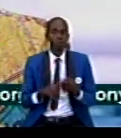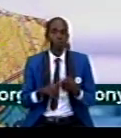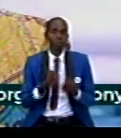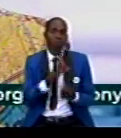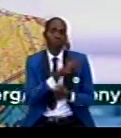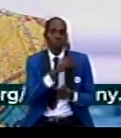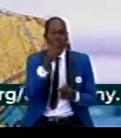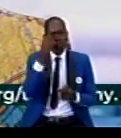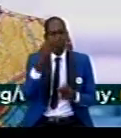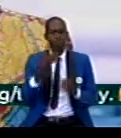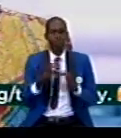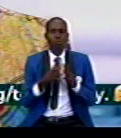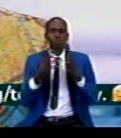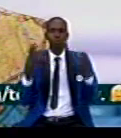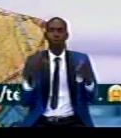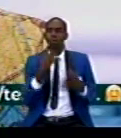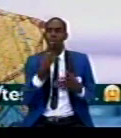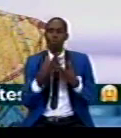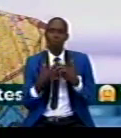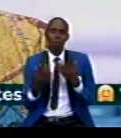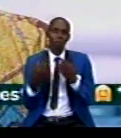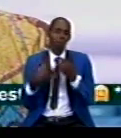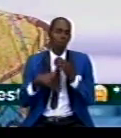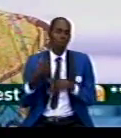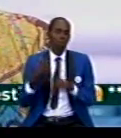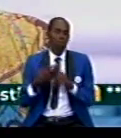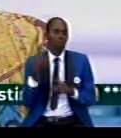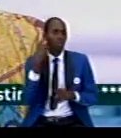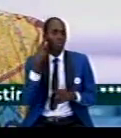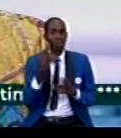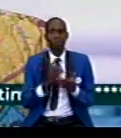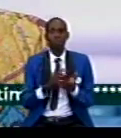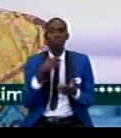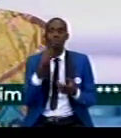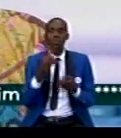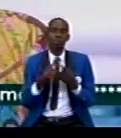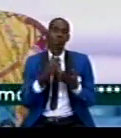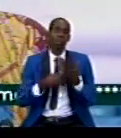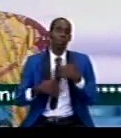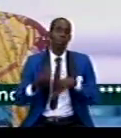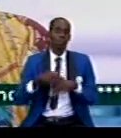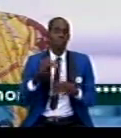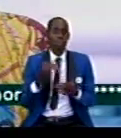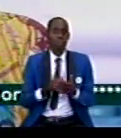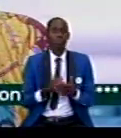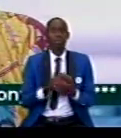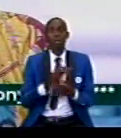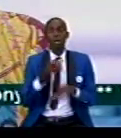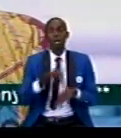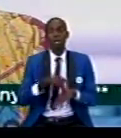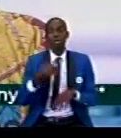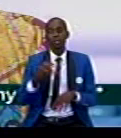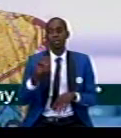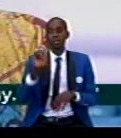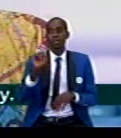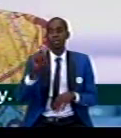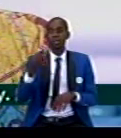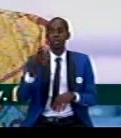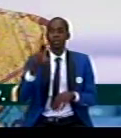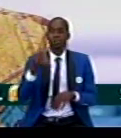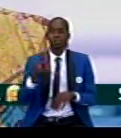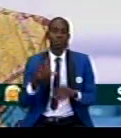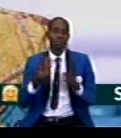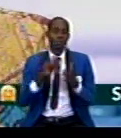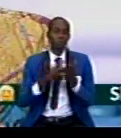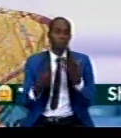again. When we went to the April retreat, I met one or two people's assistants so I can treat him. But before I went back to